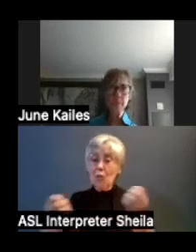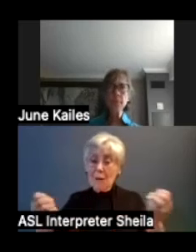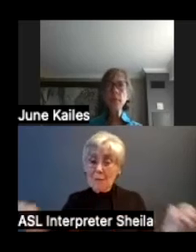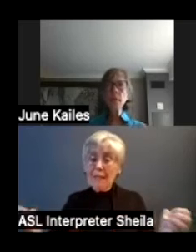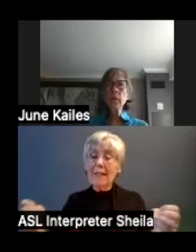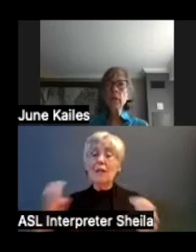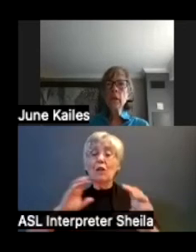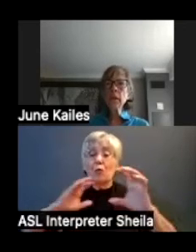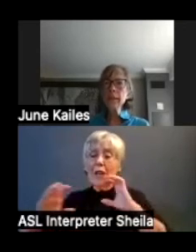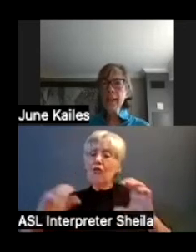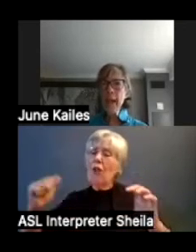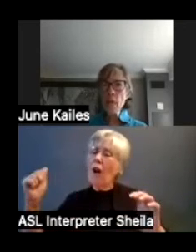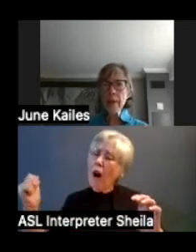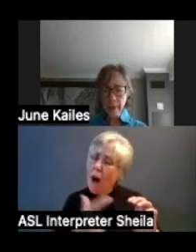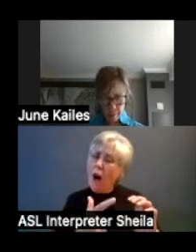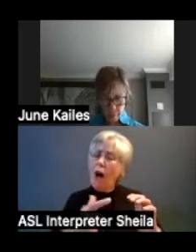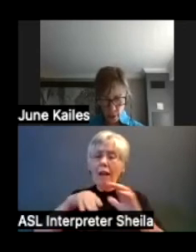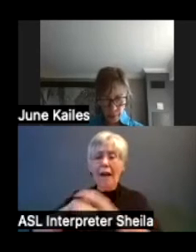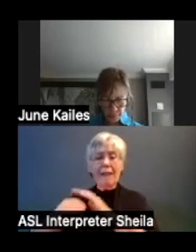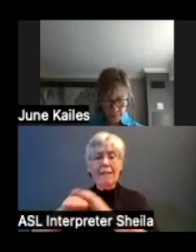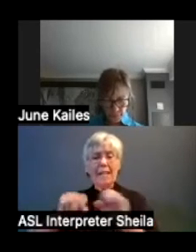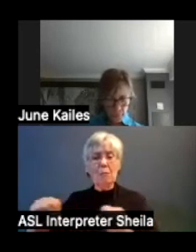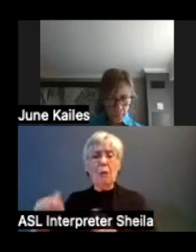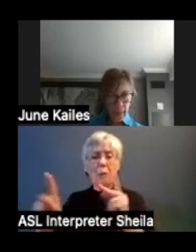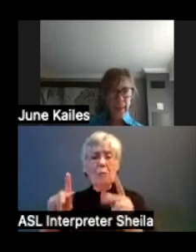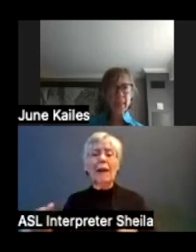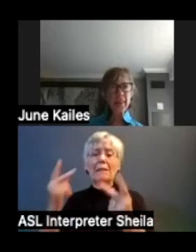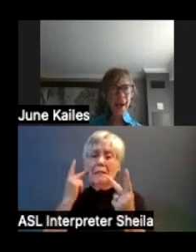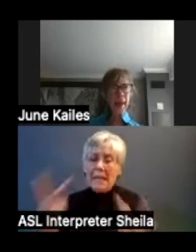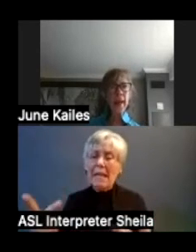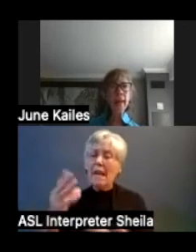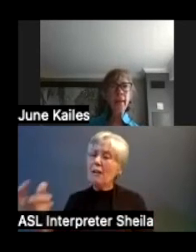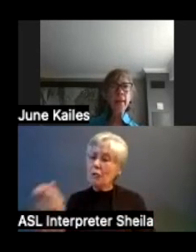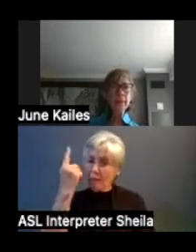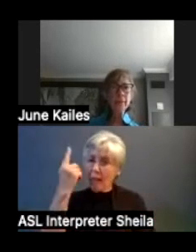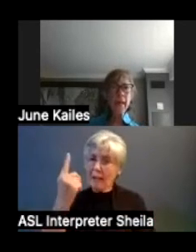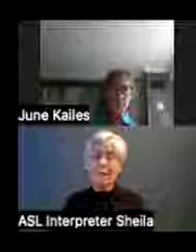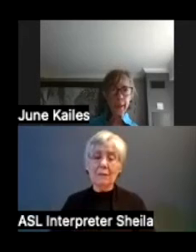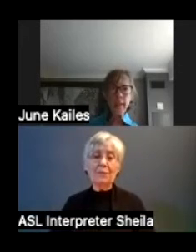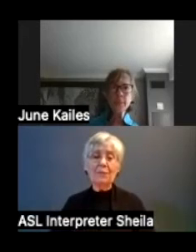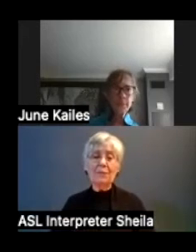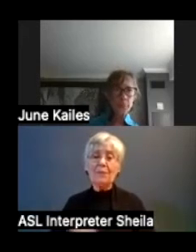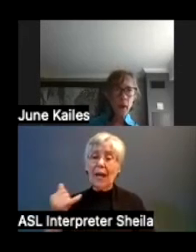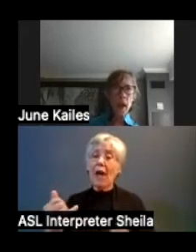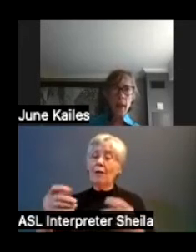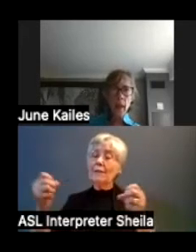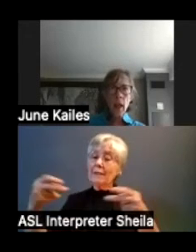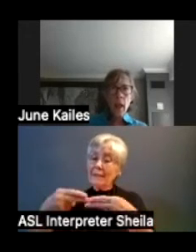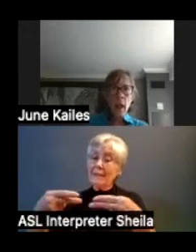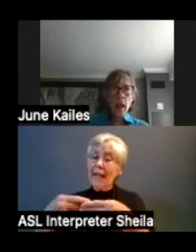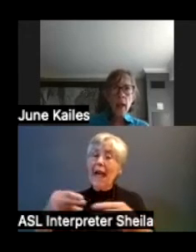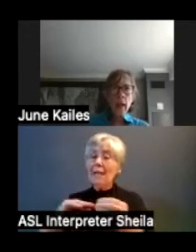accessible. So today I want to cover, next slide, slide 3,